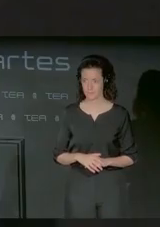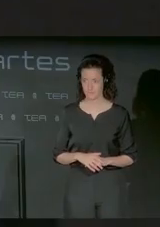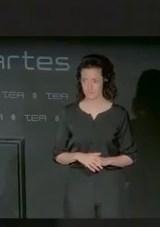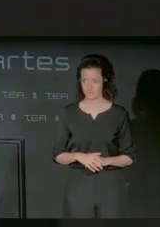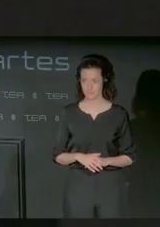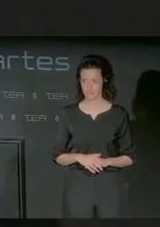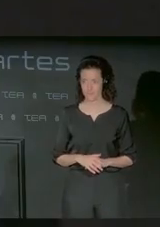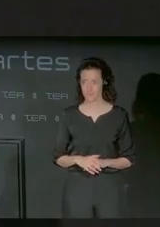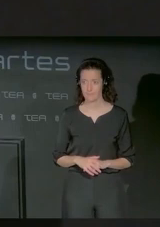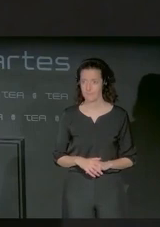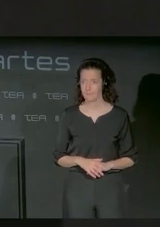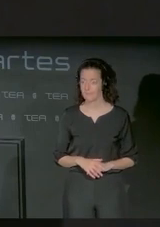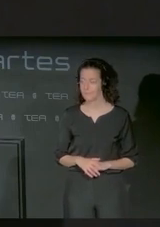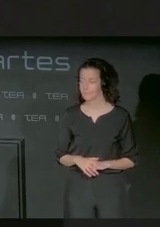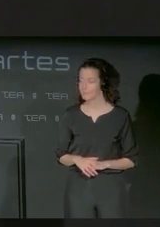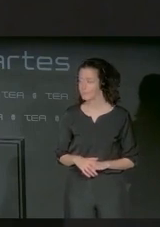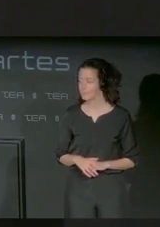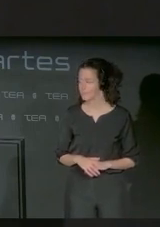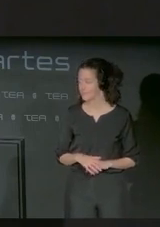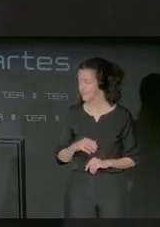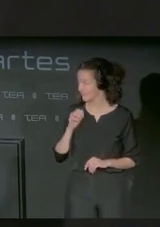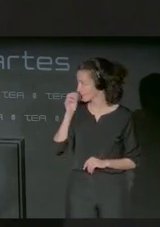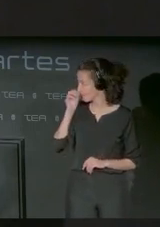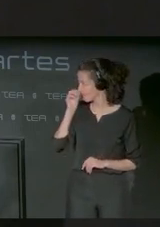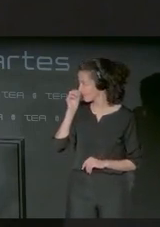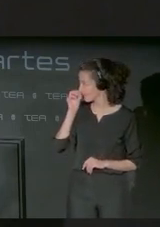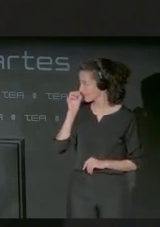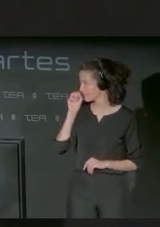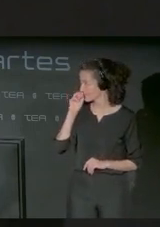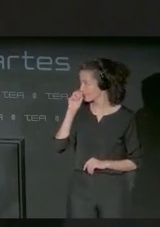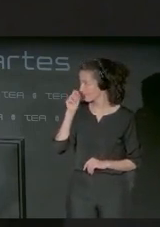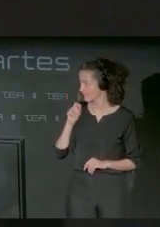Well, should I take this one?